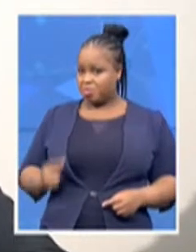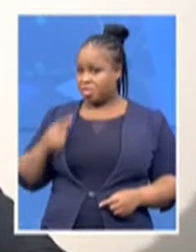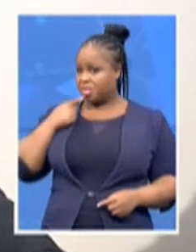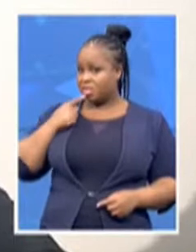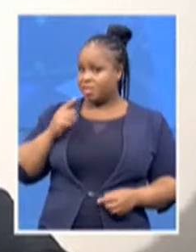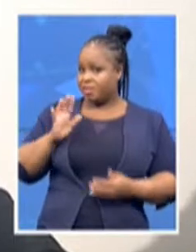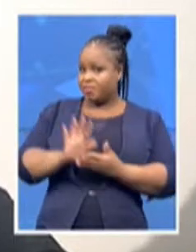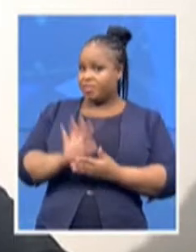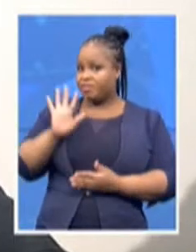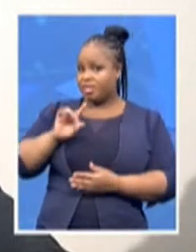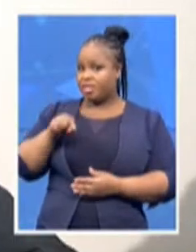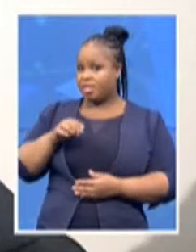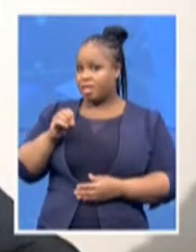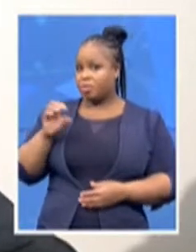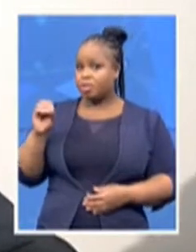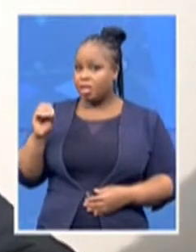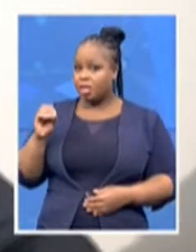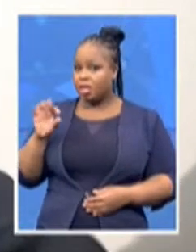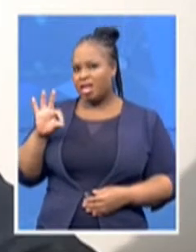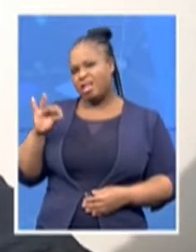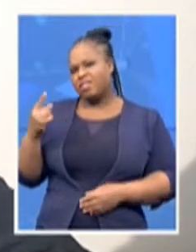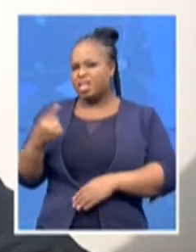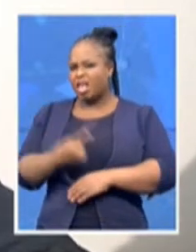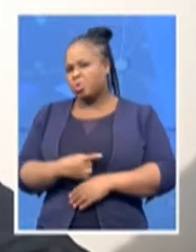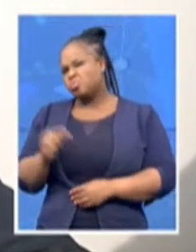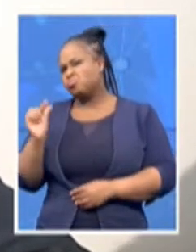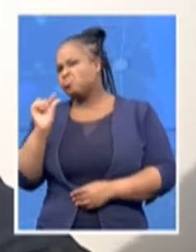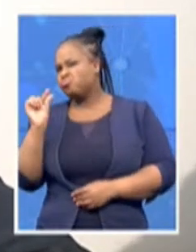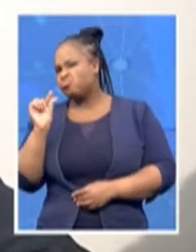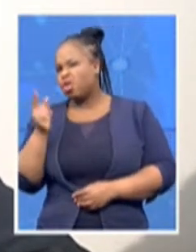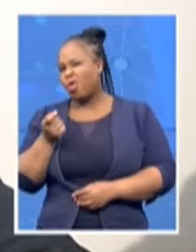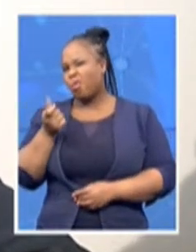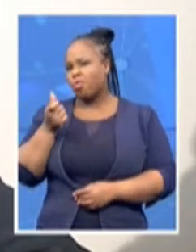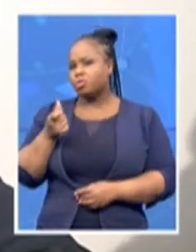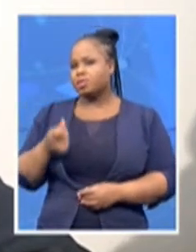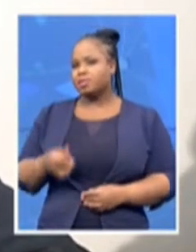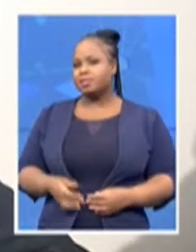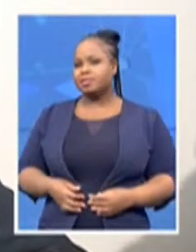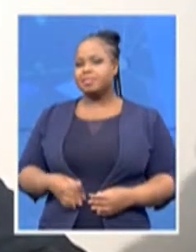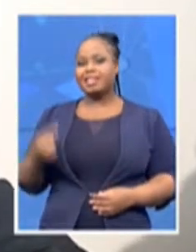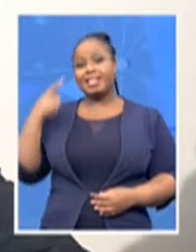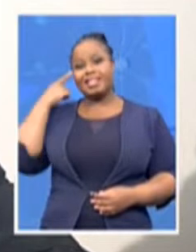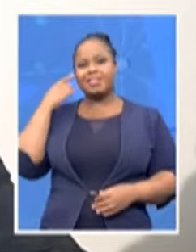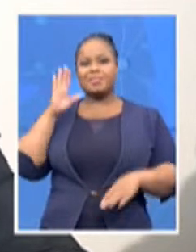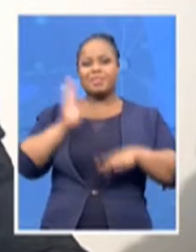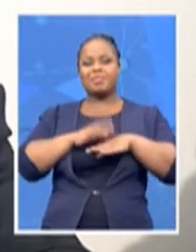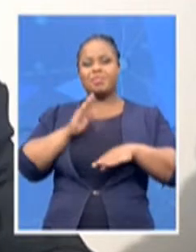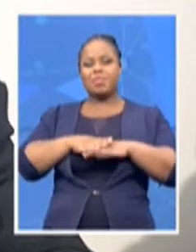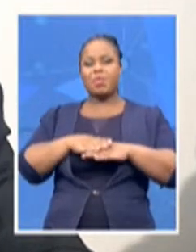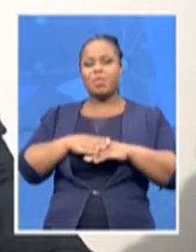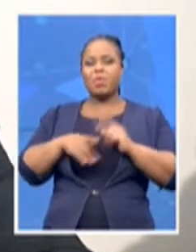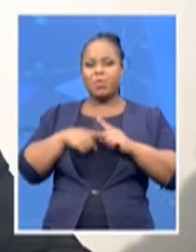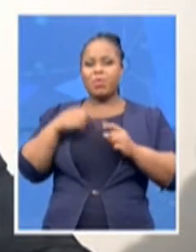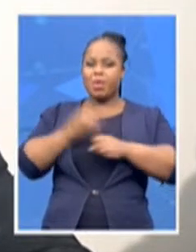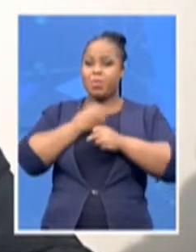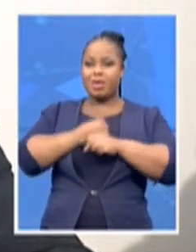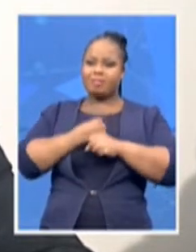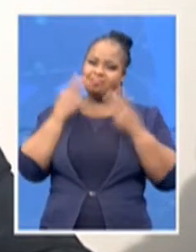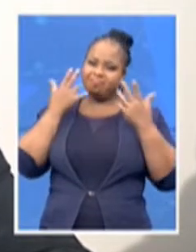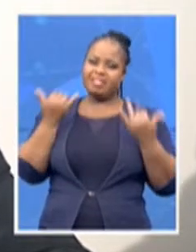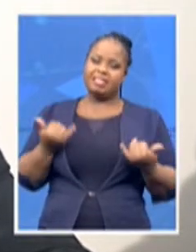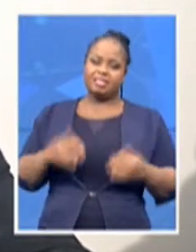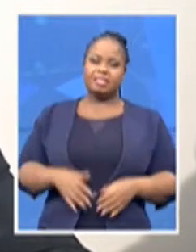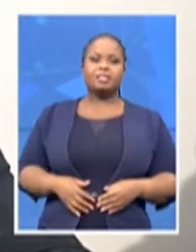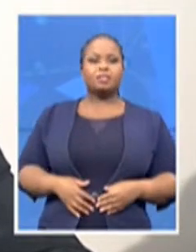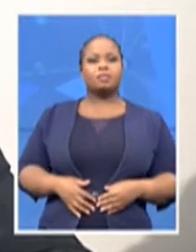You're not far from there. I think you must be more ambitious. Mm. Well, 15,000, especially if it's more of the